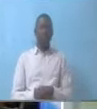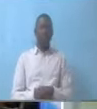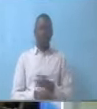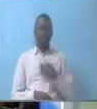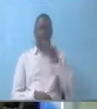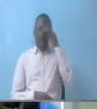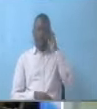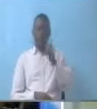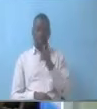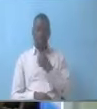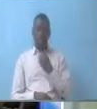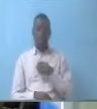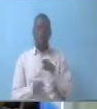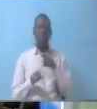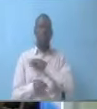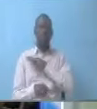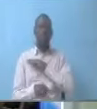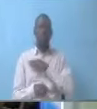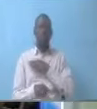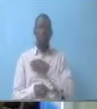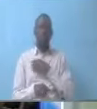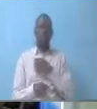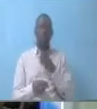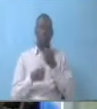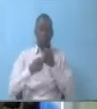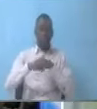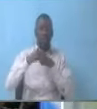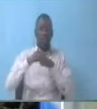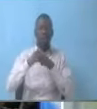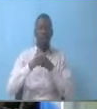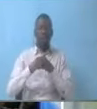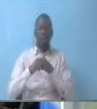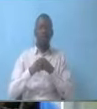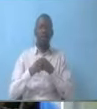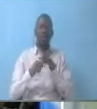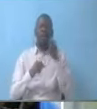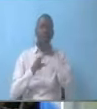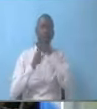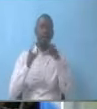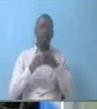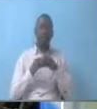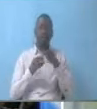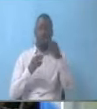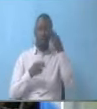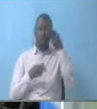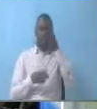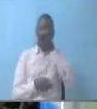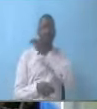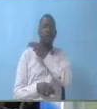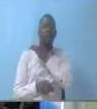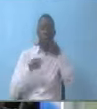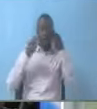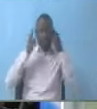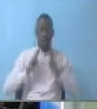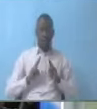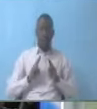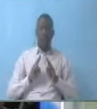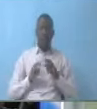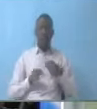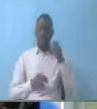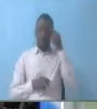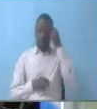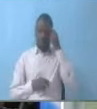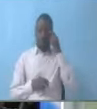counsel. So you are trained to write very clearly and to ensure that you cover all